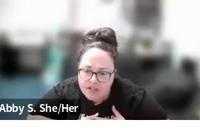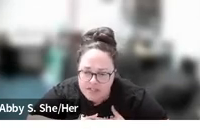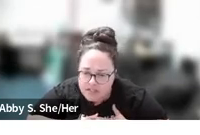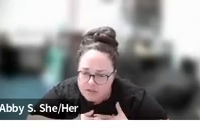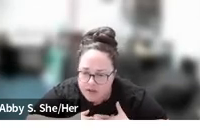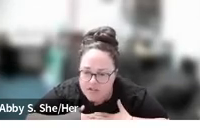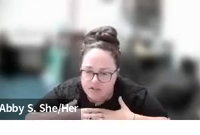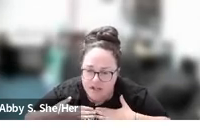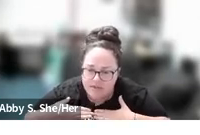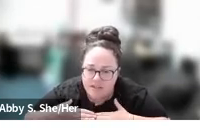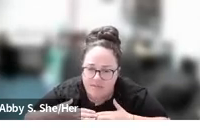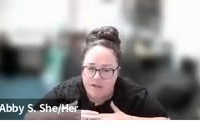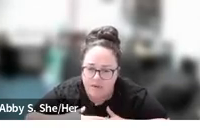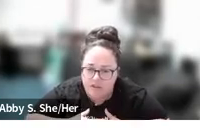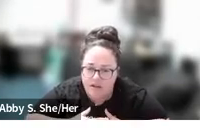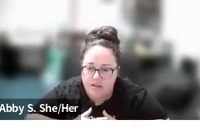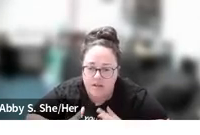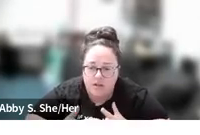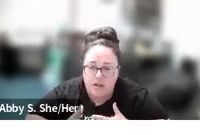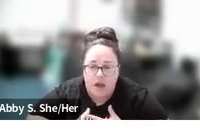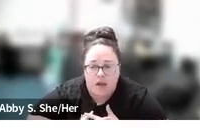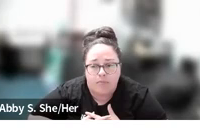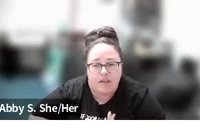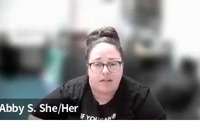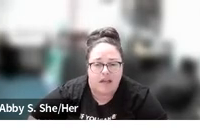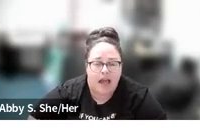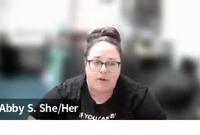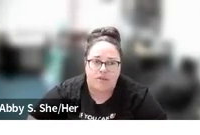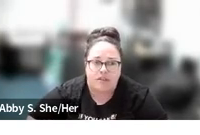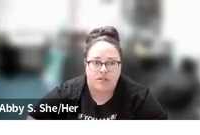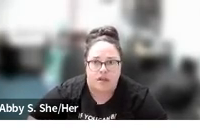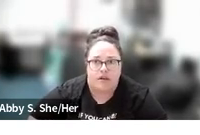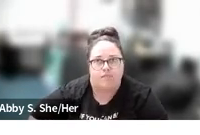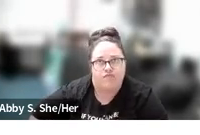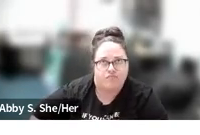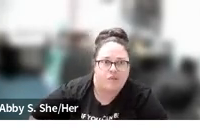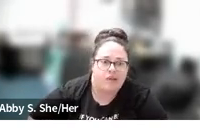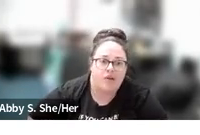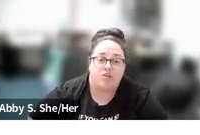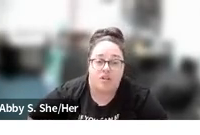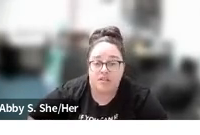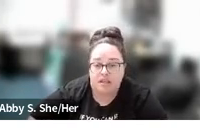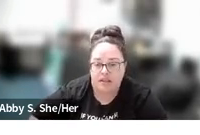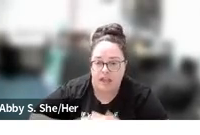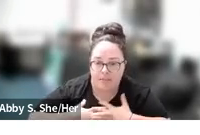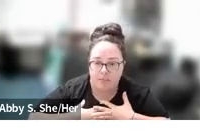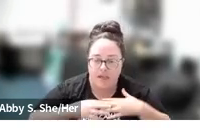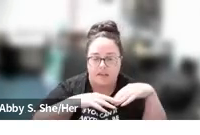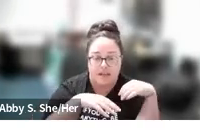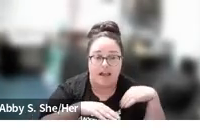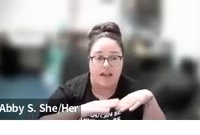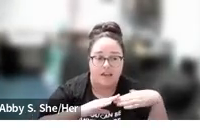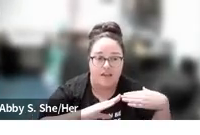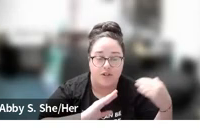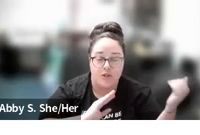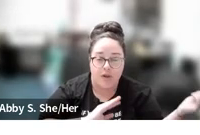In the chat says, do Android tablets have pen with it? I don't think there's a, just like the Apple Pen,